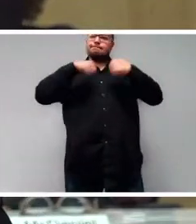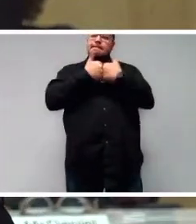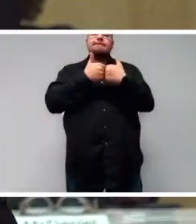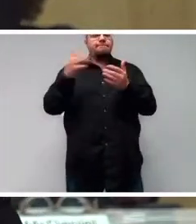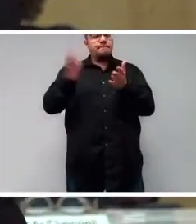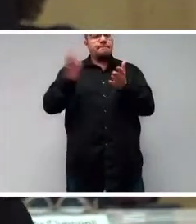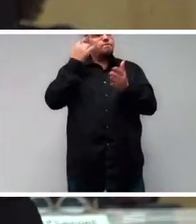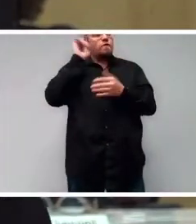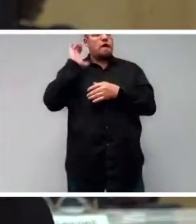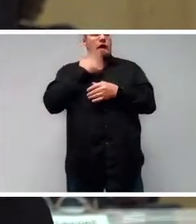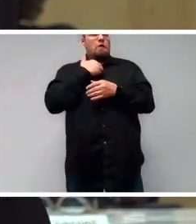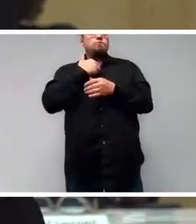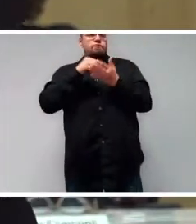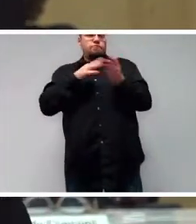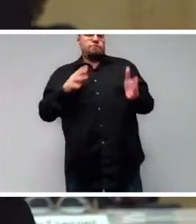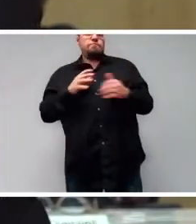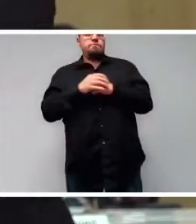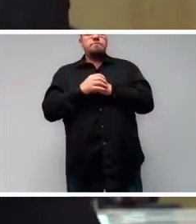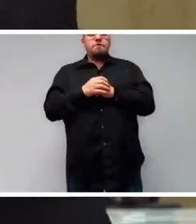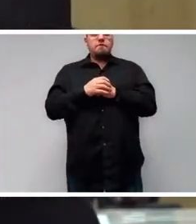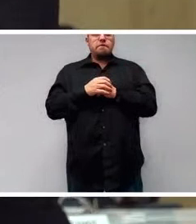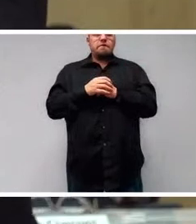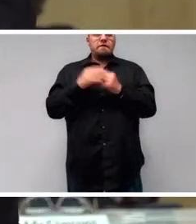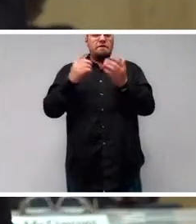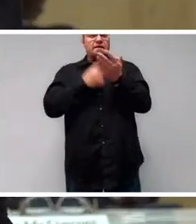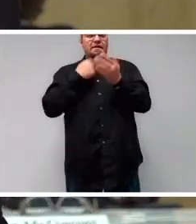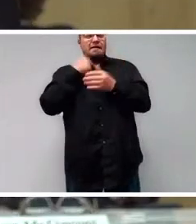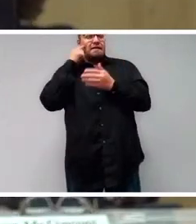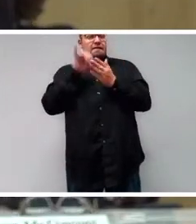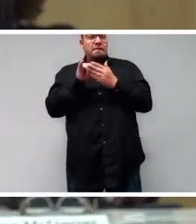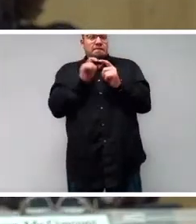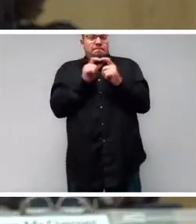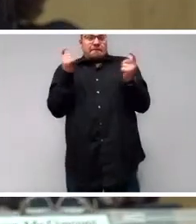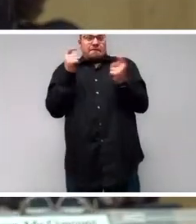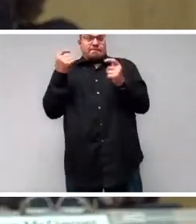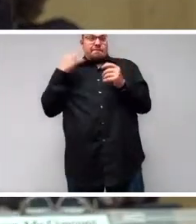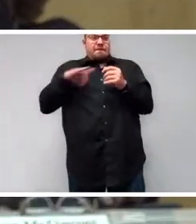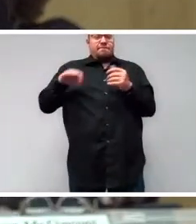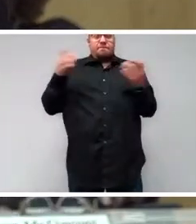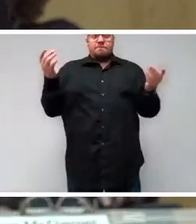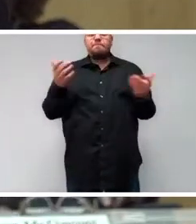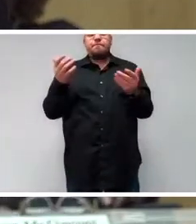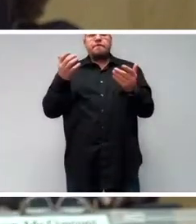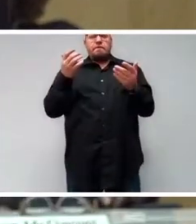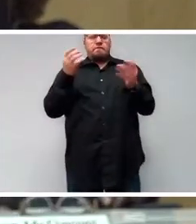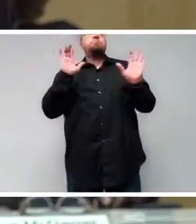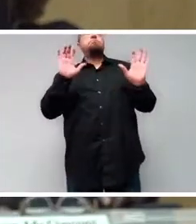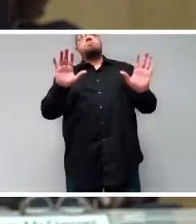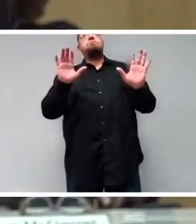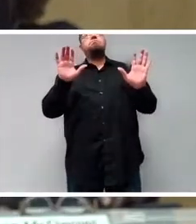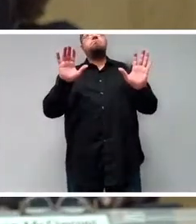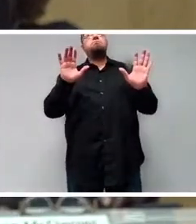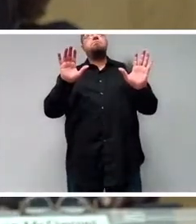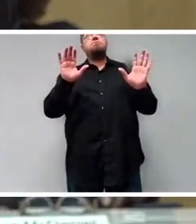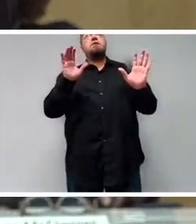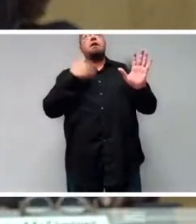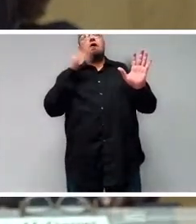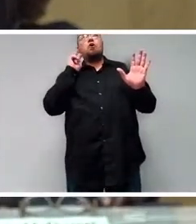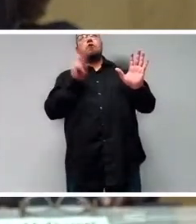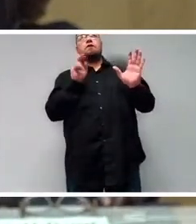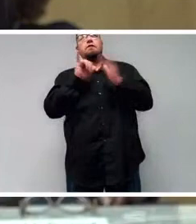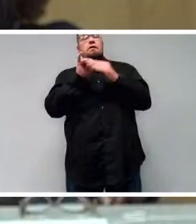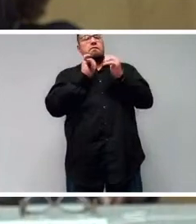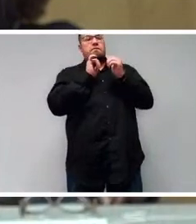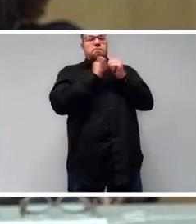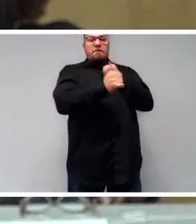students. But sometimes I think the greatest benefit, especially when I look at our class pass rates, our